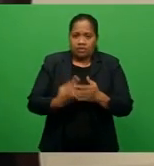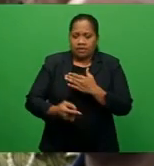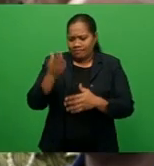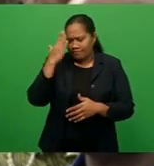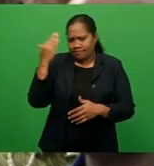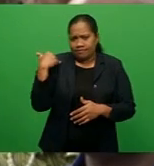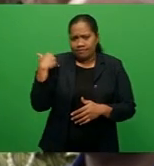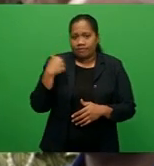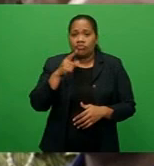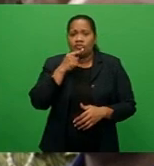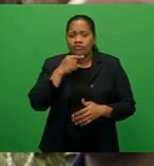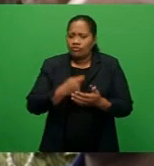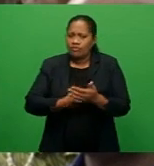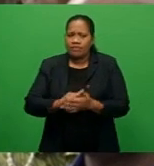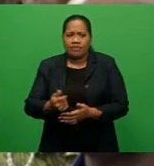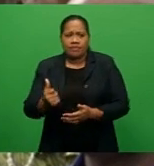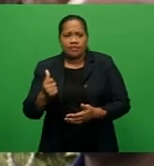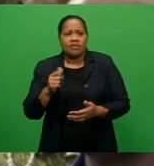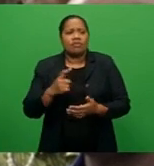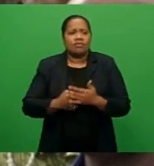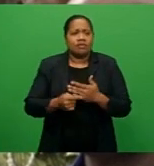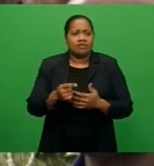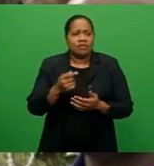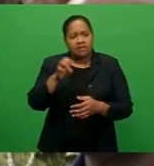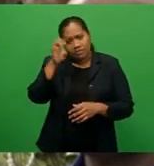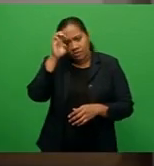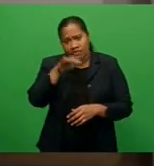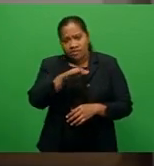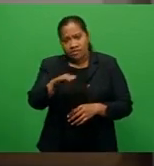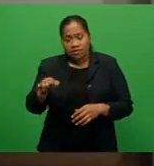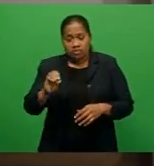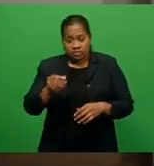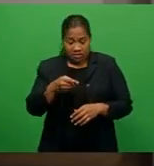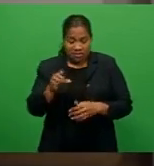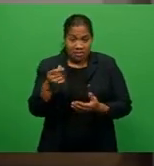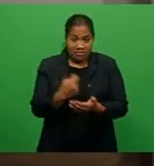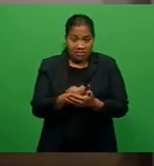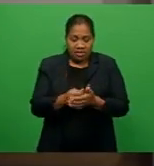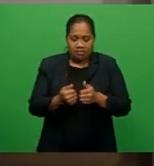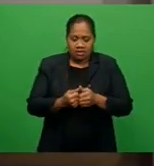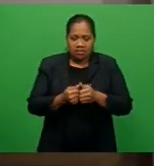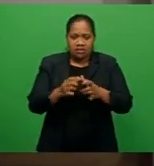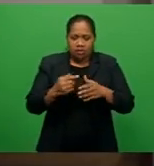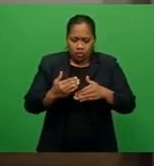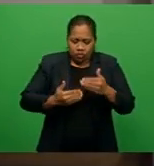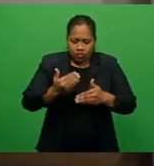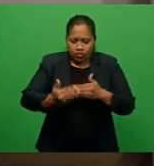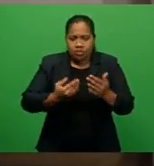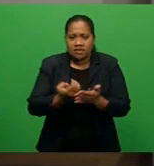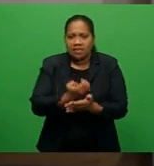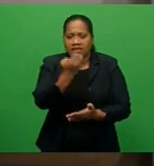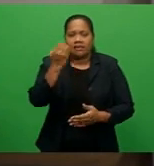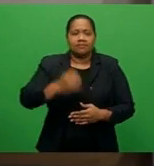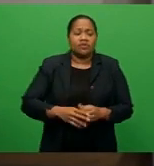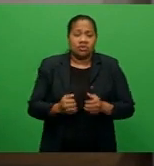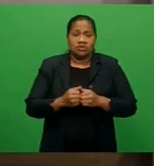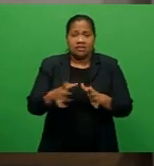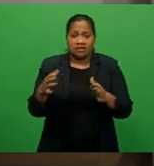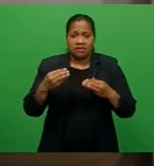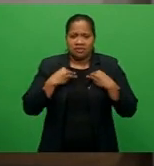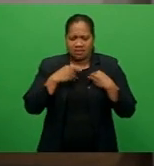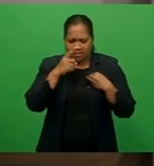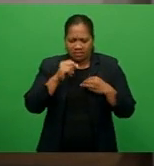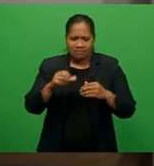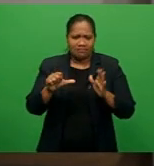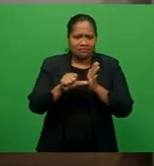is expected from them, the grant must generate income. For starting a business can be hard. That is why we are stepping up